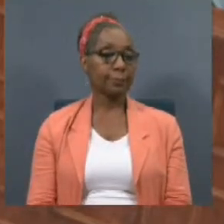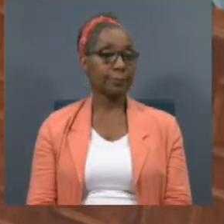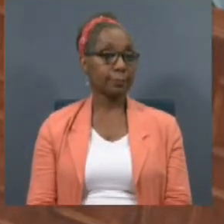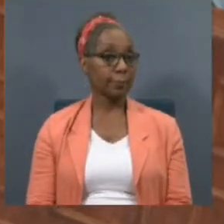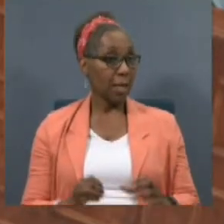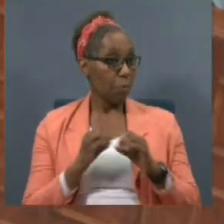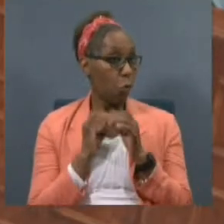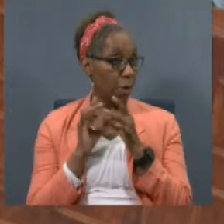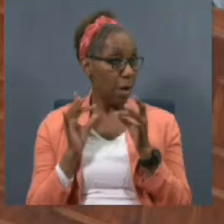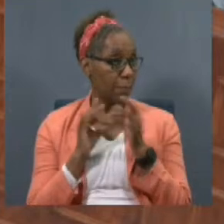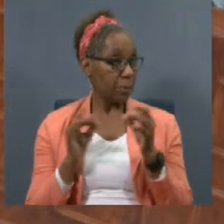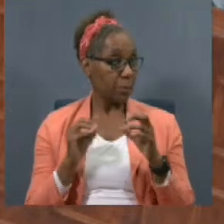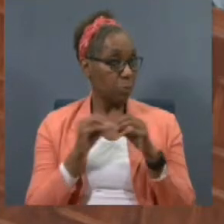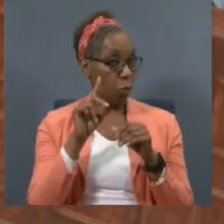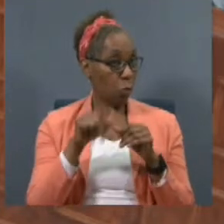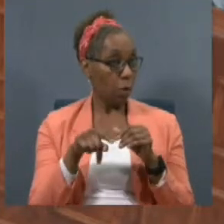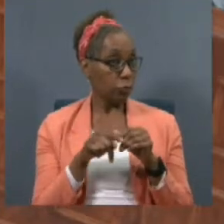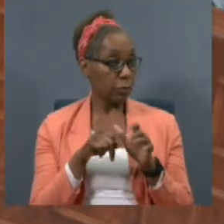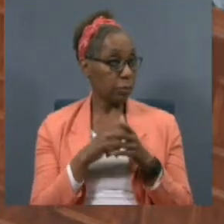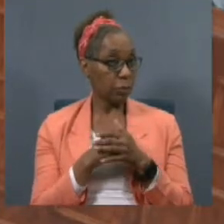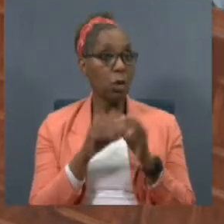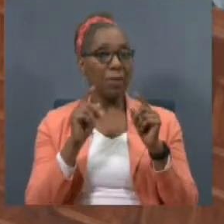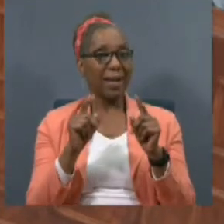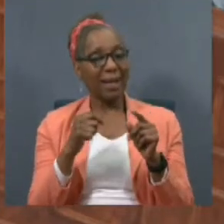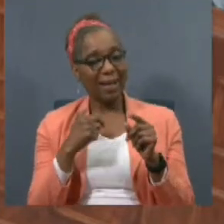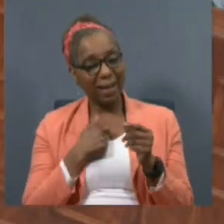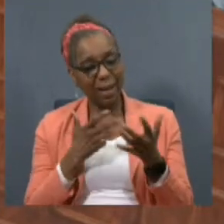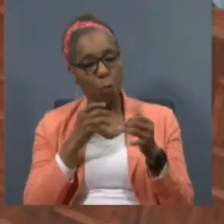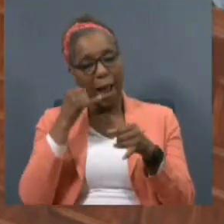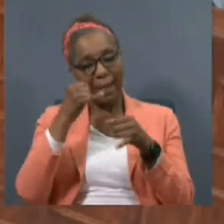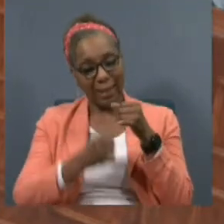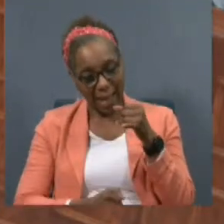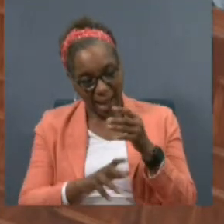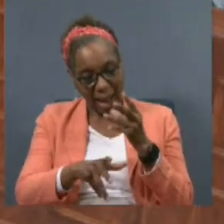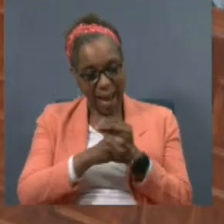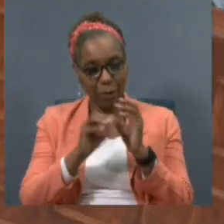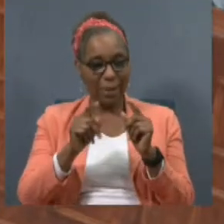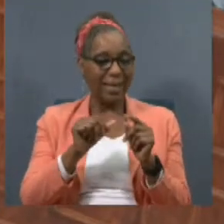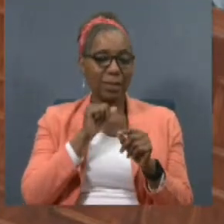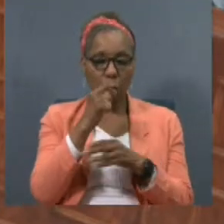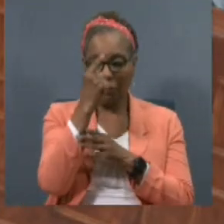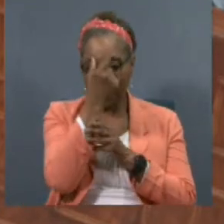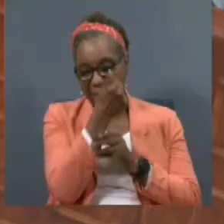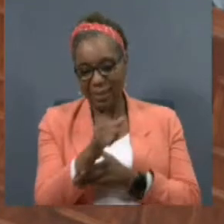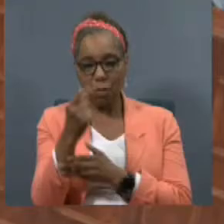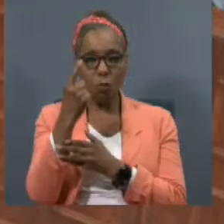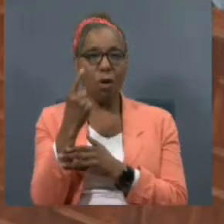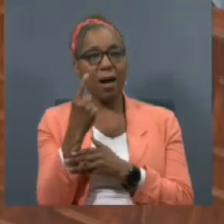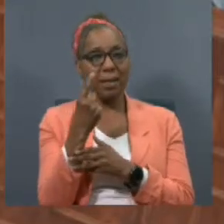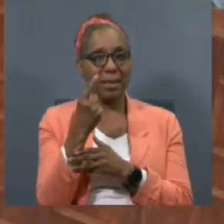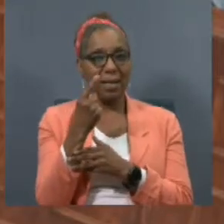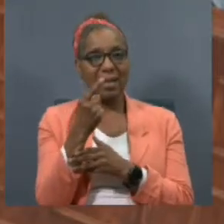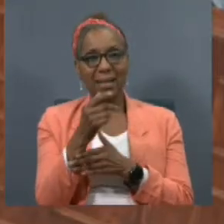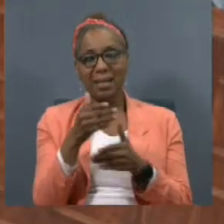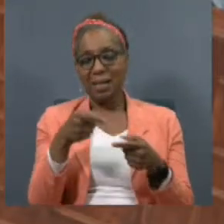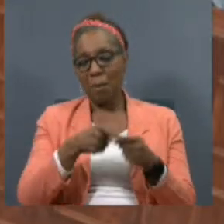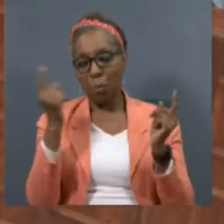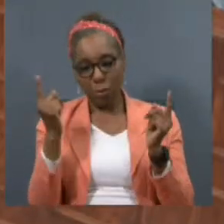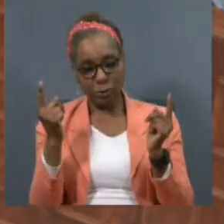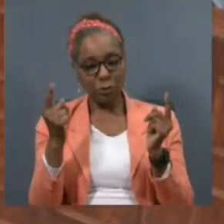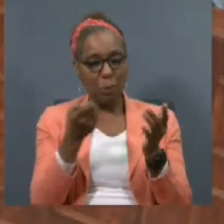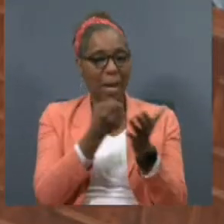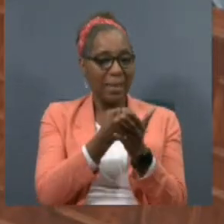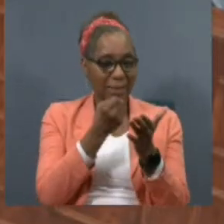Any other comments or questions? And I just want to lastly add this. I don't think anyone's opposed to economic development of